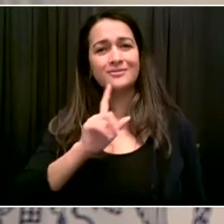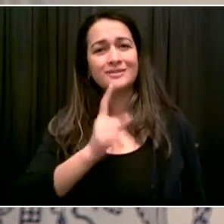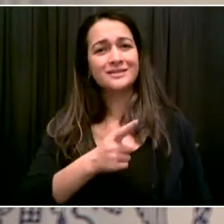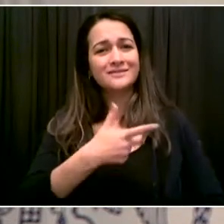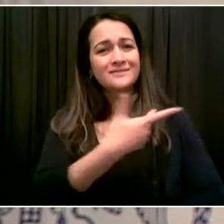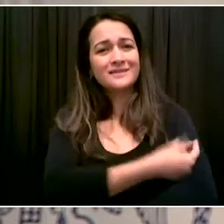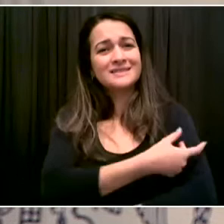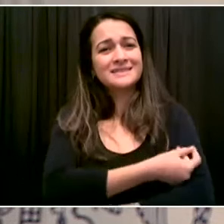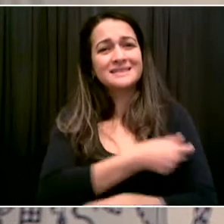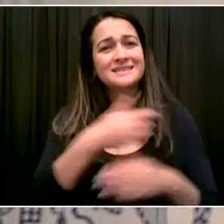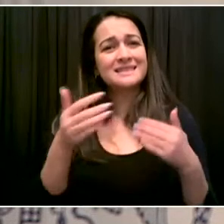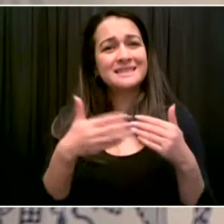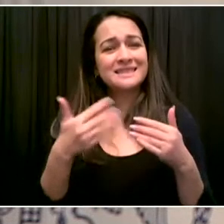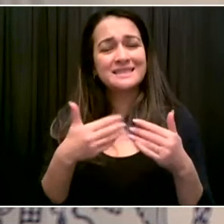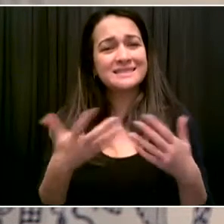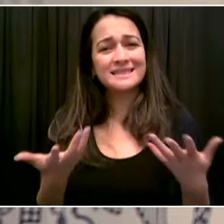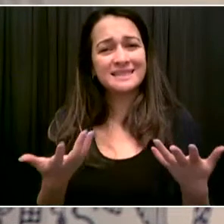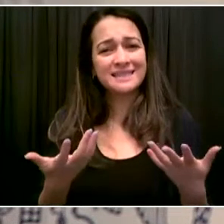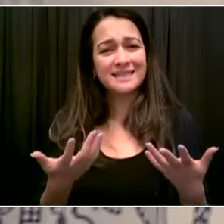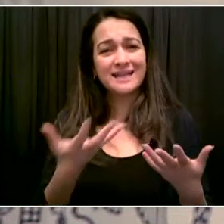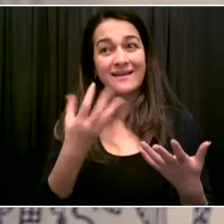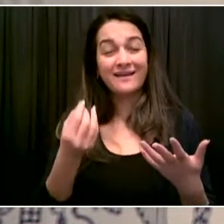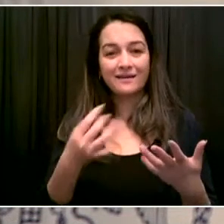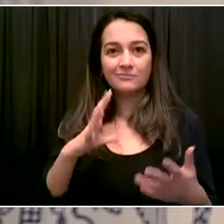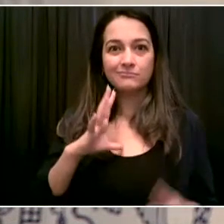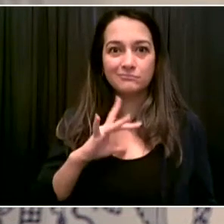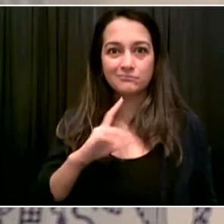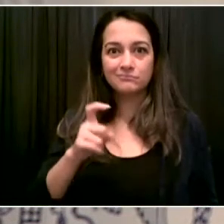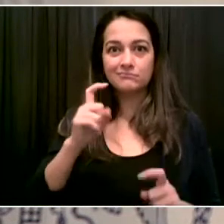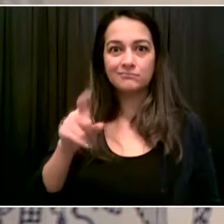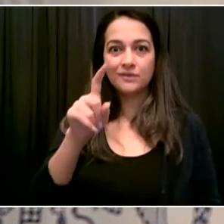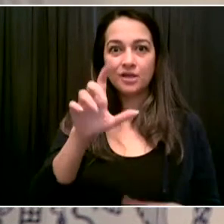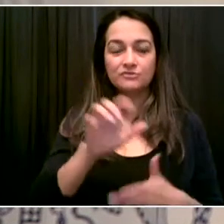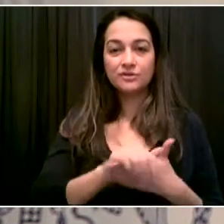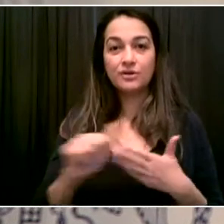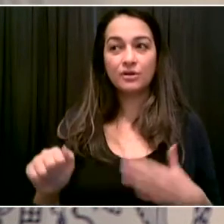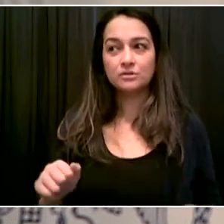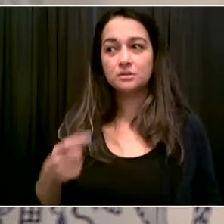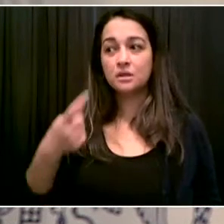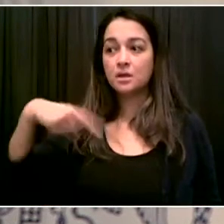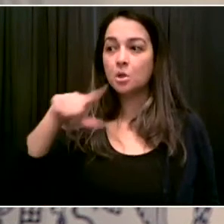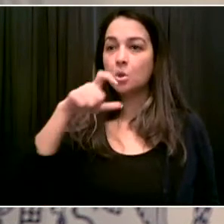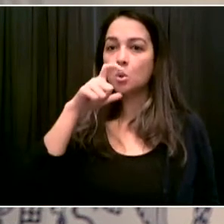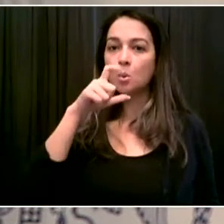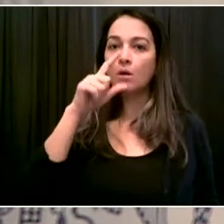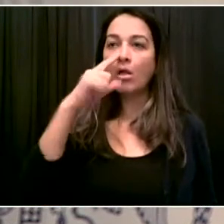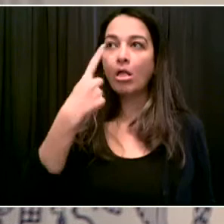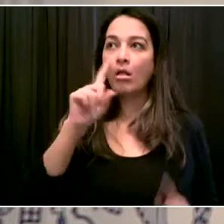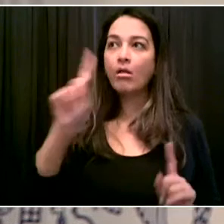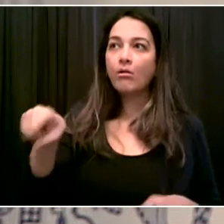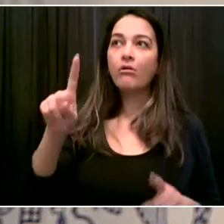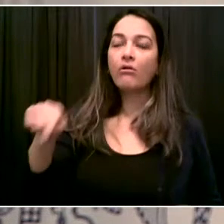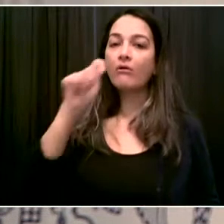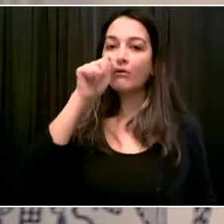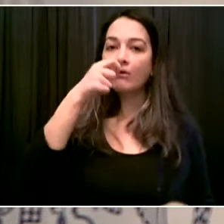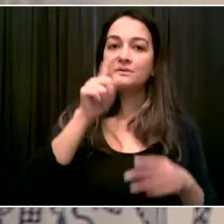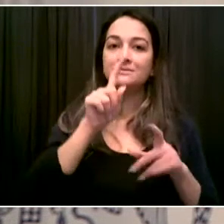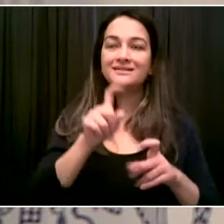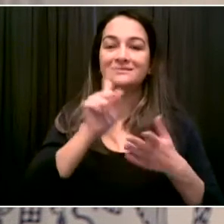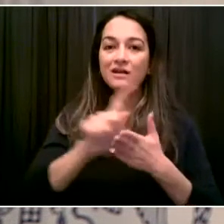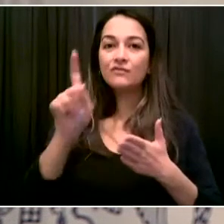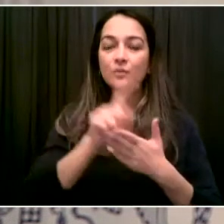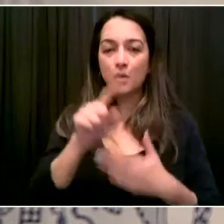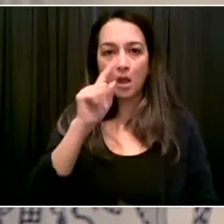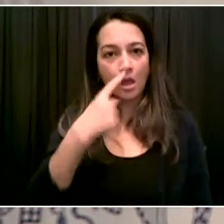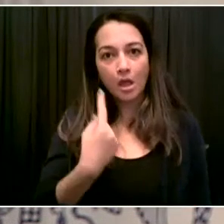that testing, just get vaccinated. That's best for everyone. We're going to watch how that goes, and then we're going to decide if we need to take